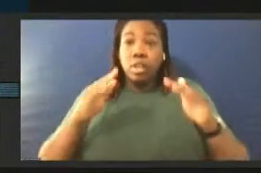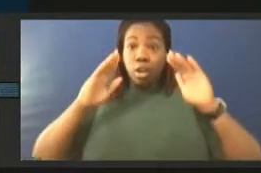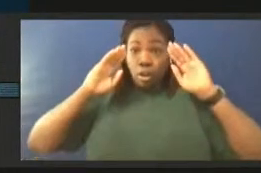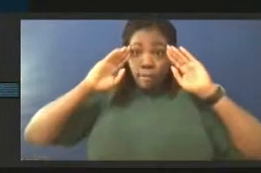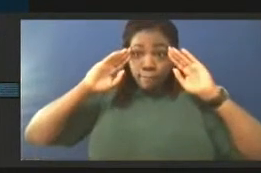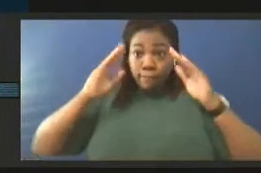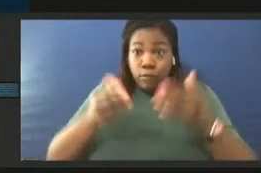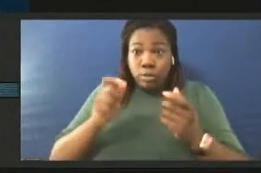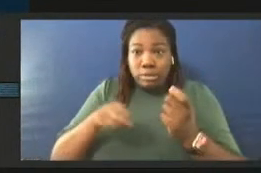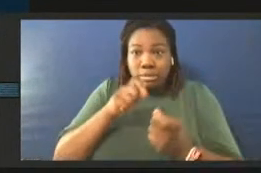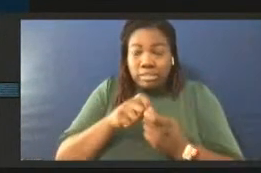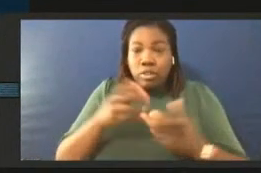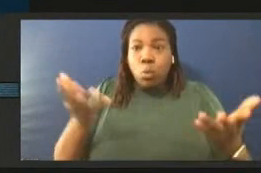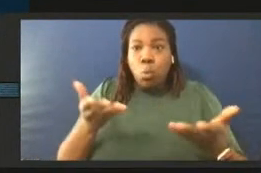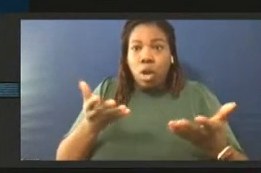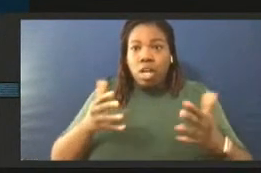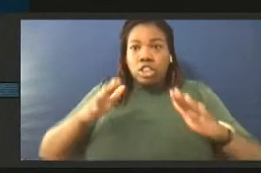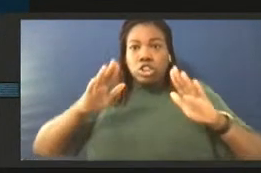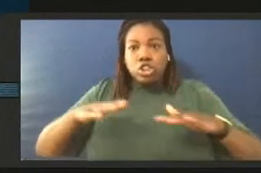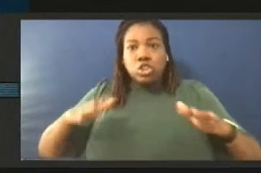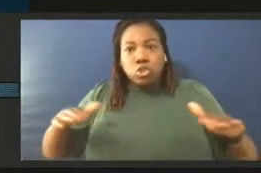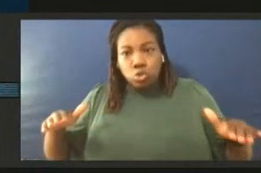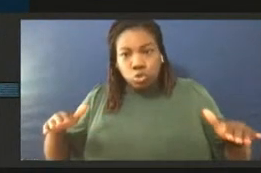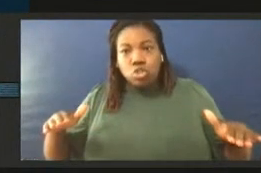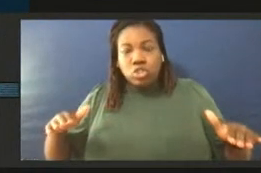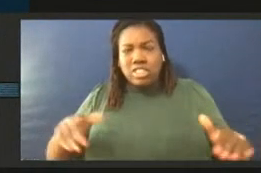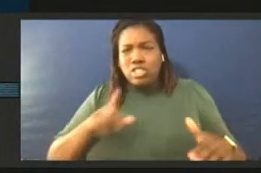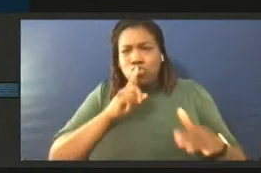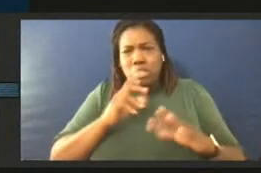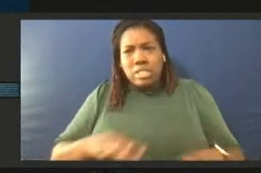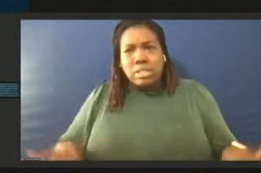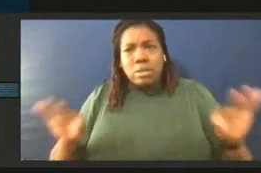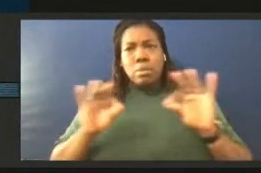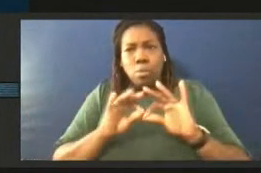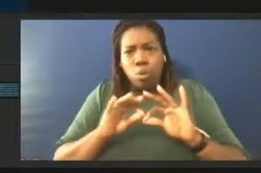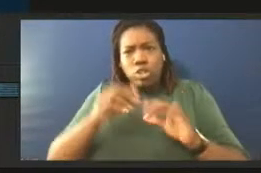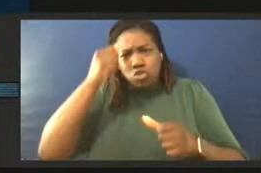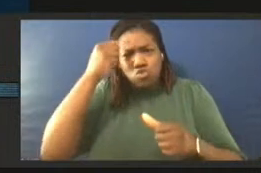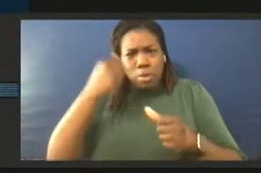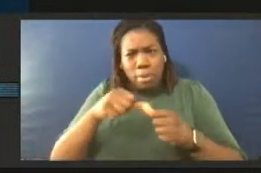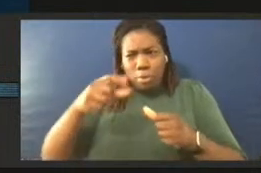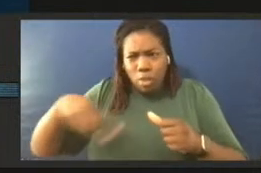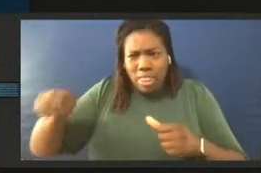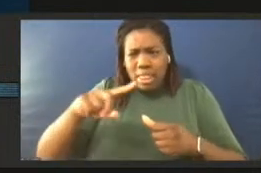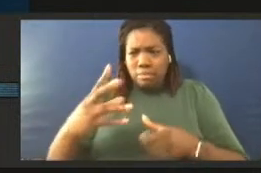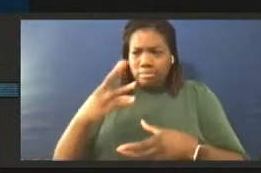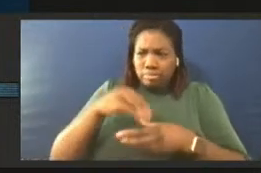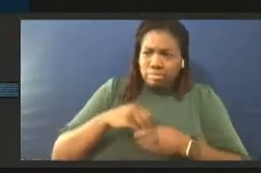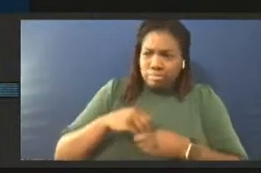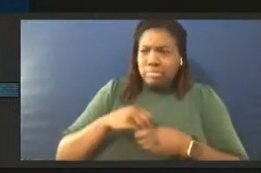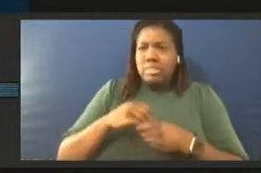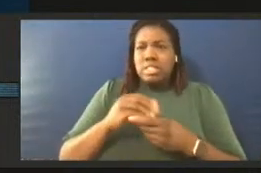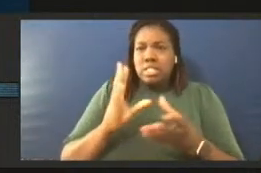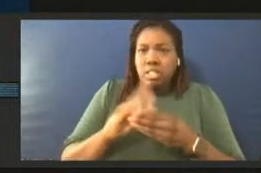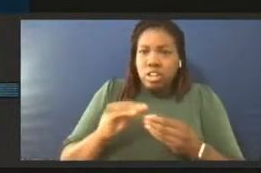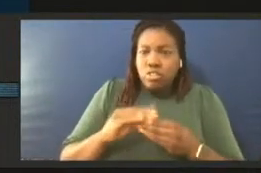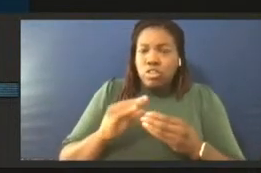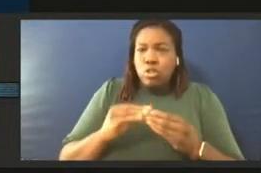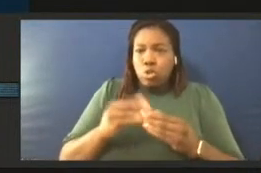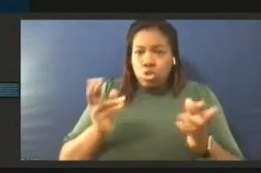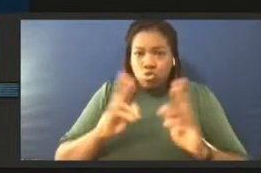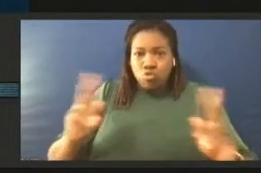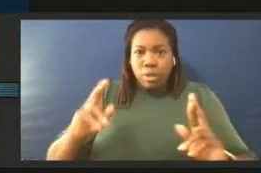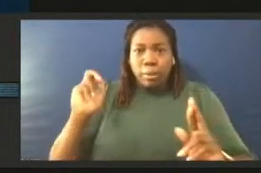on children and adolescents. It's so important to consider them in this conversation as we prepare students to go back into their